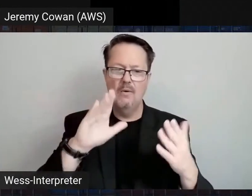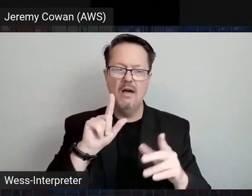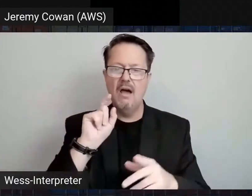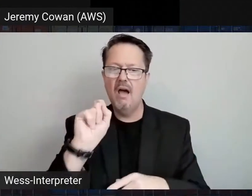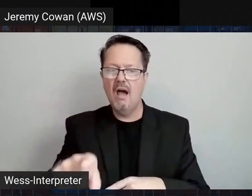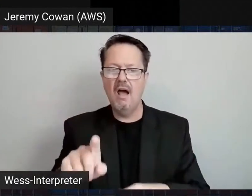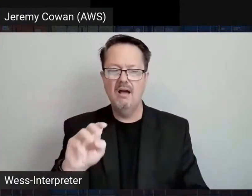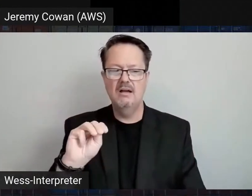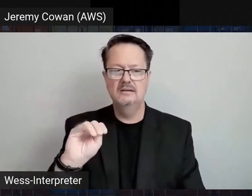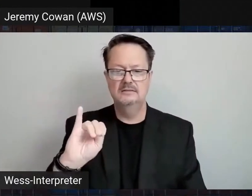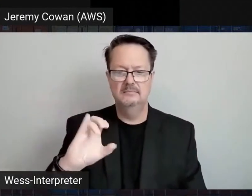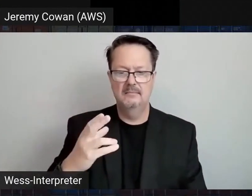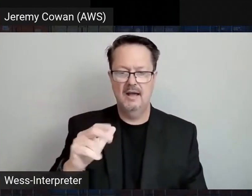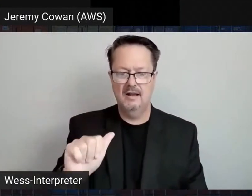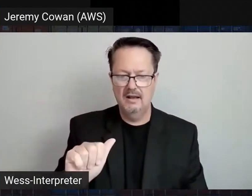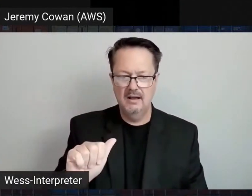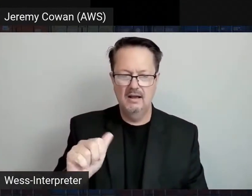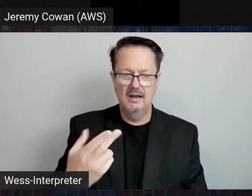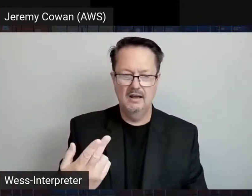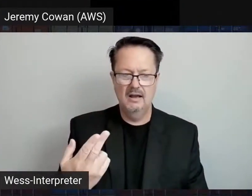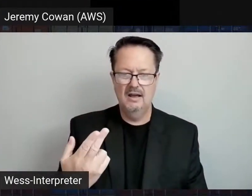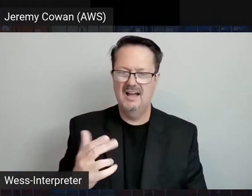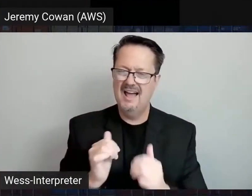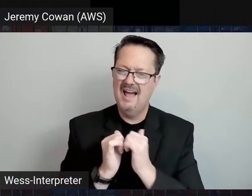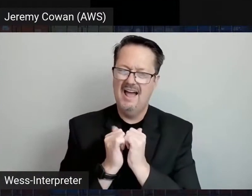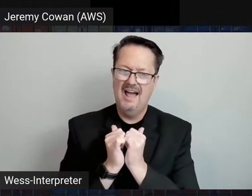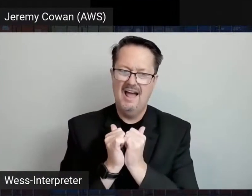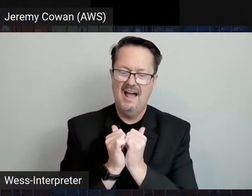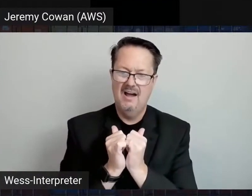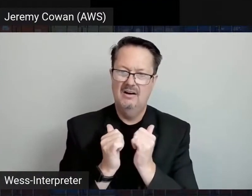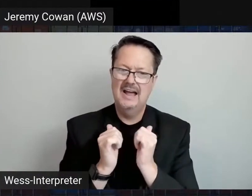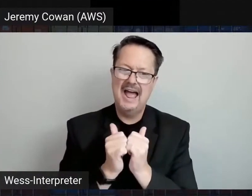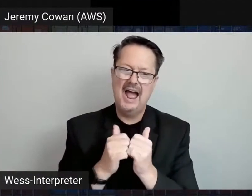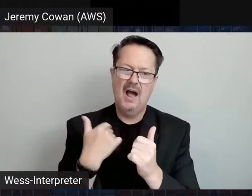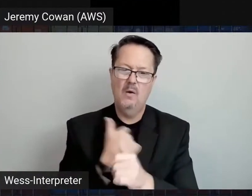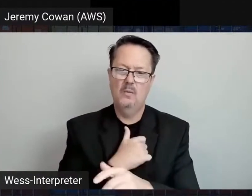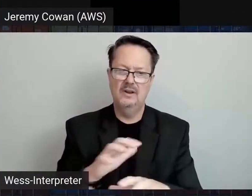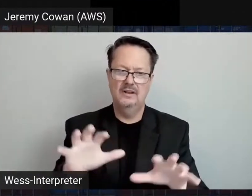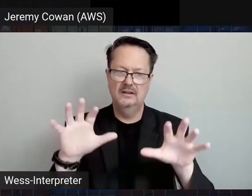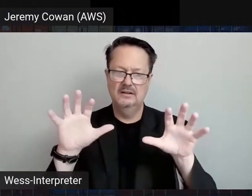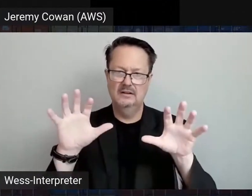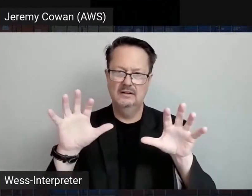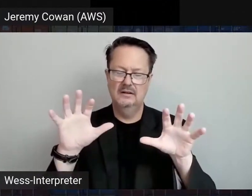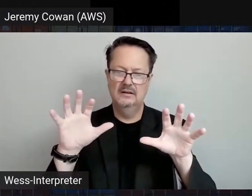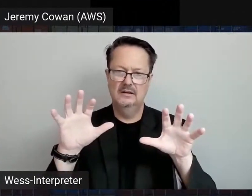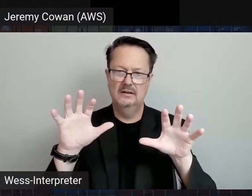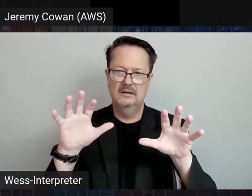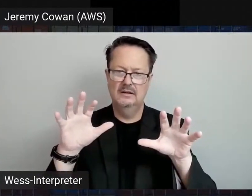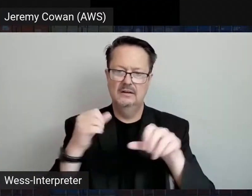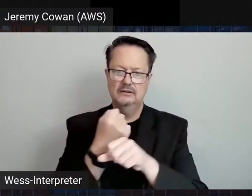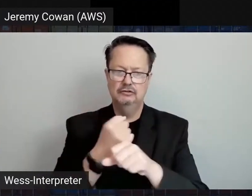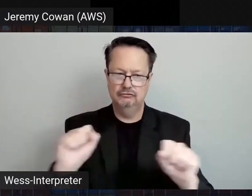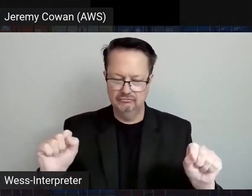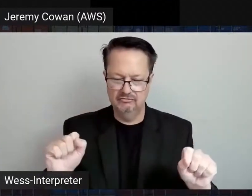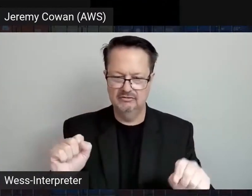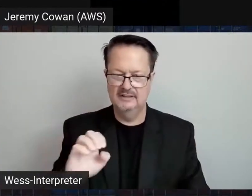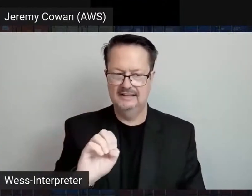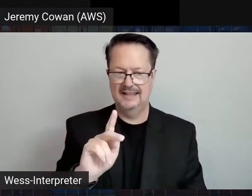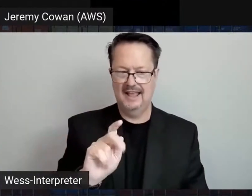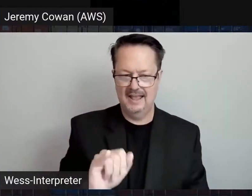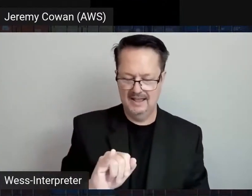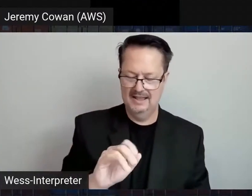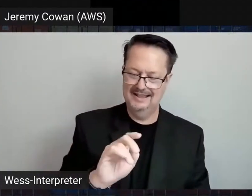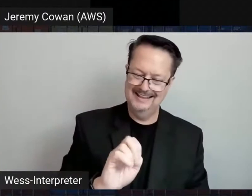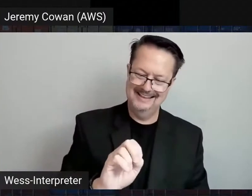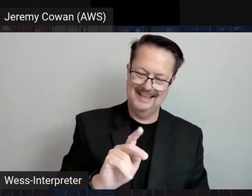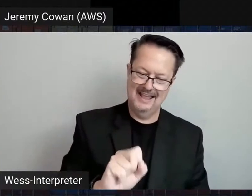asking Micah how we secure our EKS binaries, not only